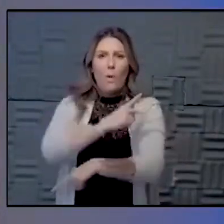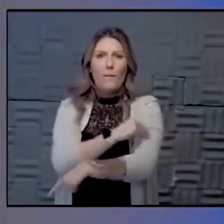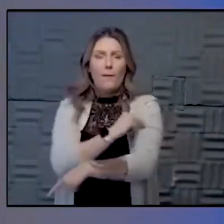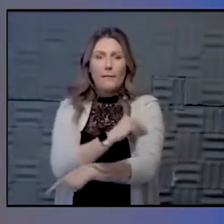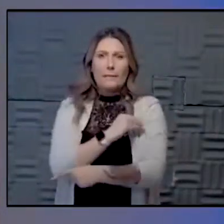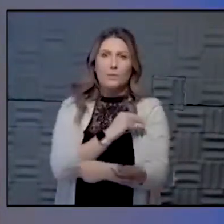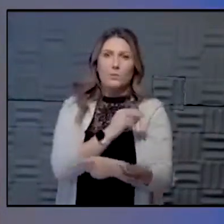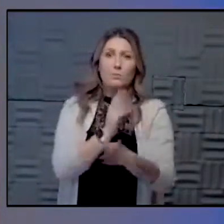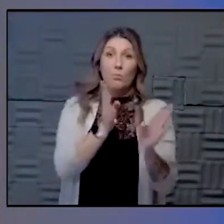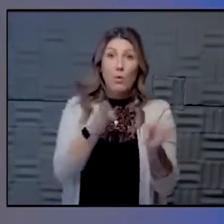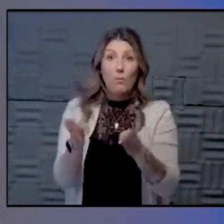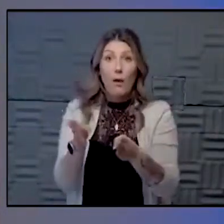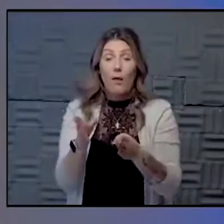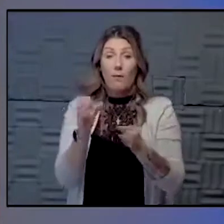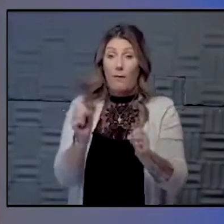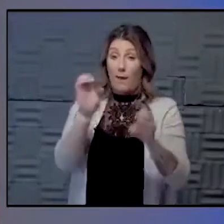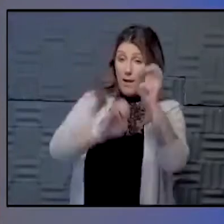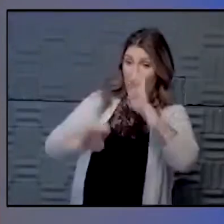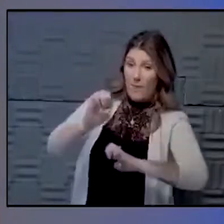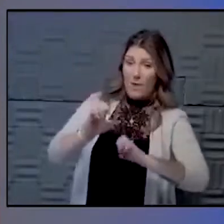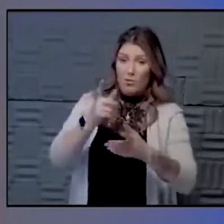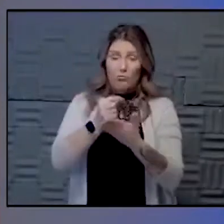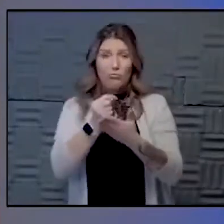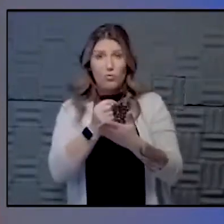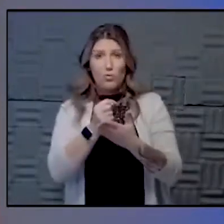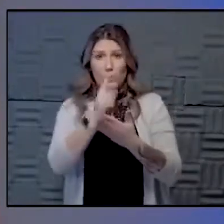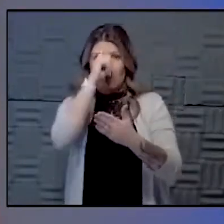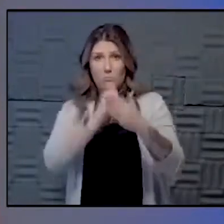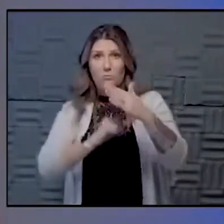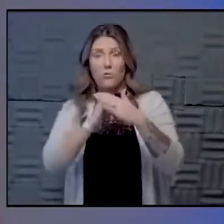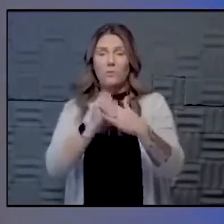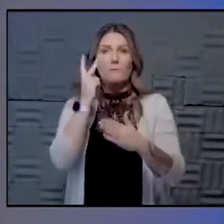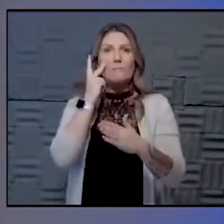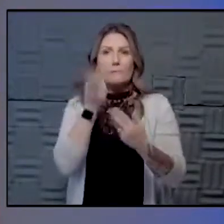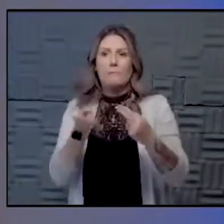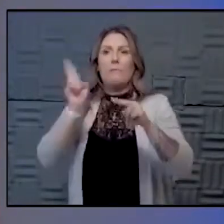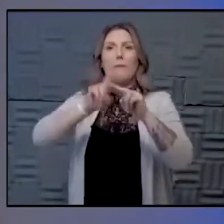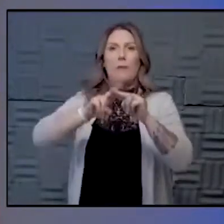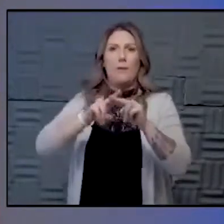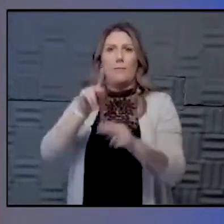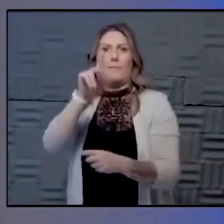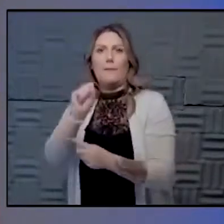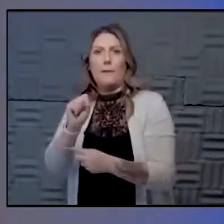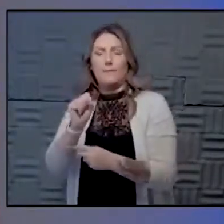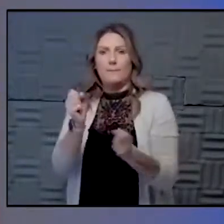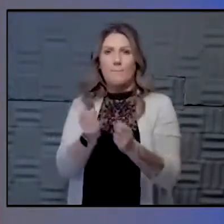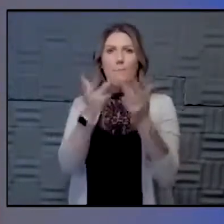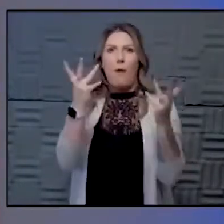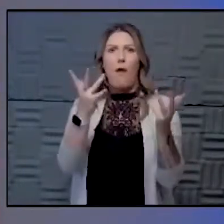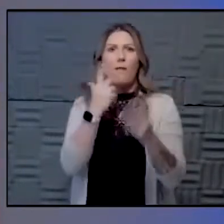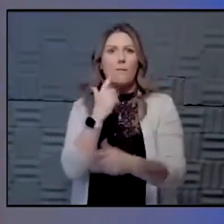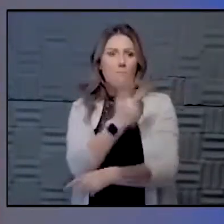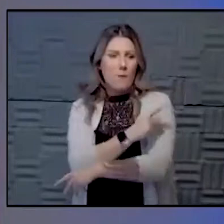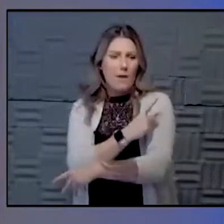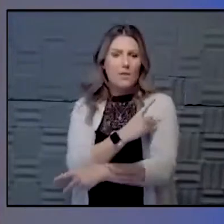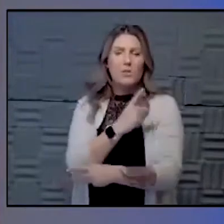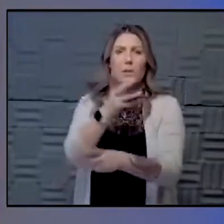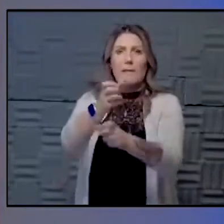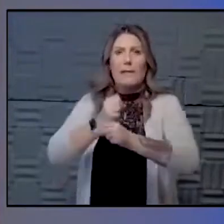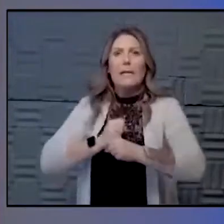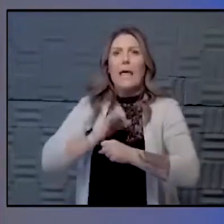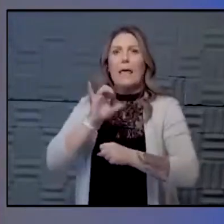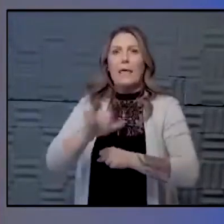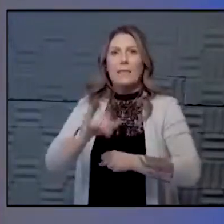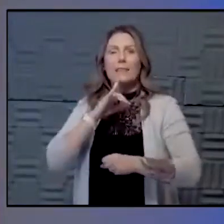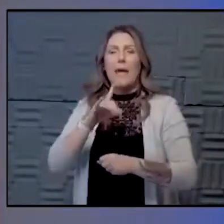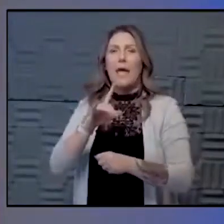to evaluate and treat stroke. And so we've seen a tremendous increase in Kansas in the amount of patients who have received the clot-busting medication and